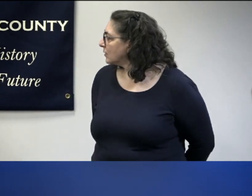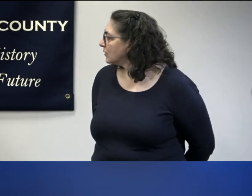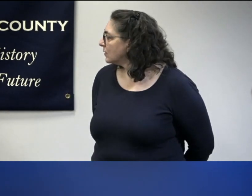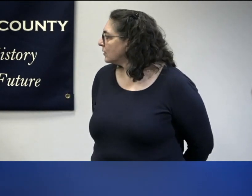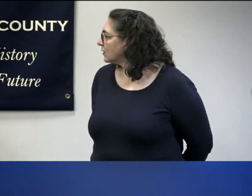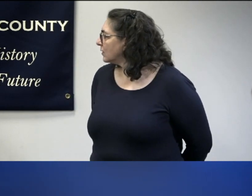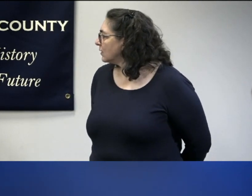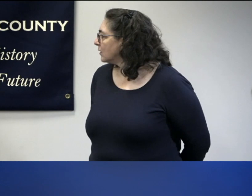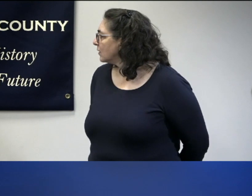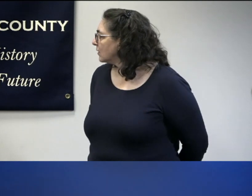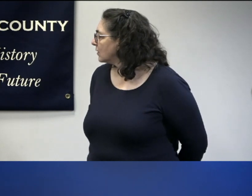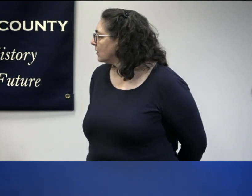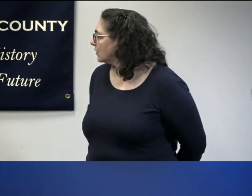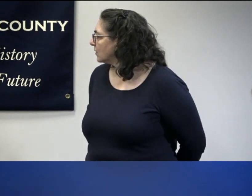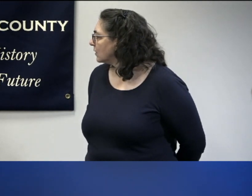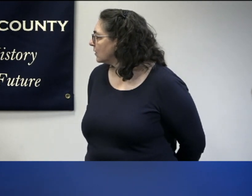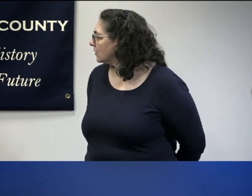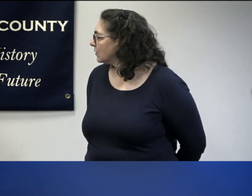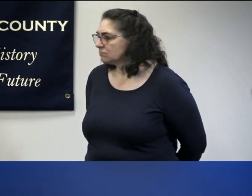16th.